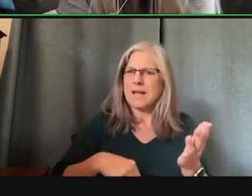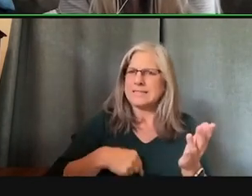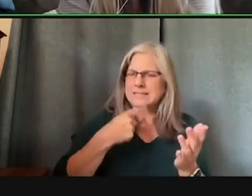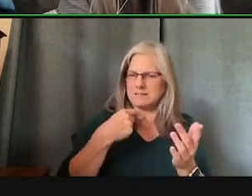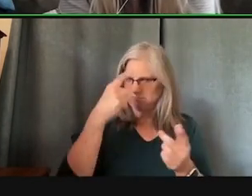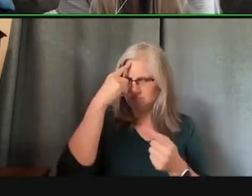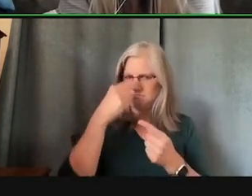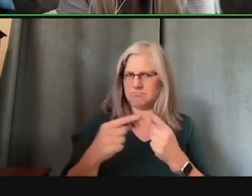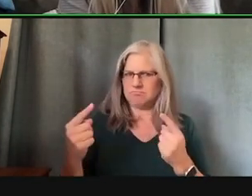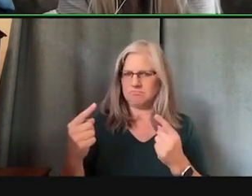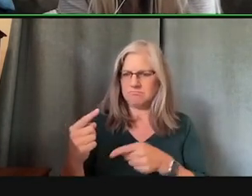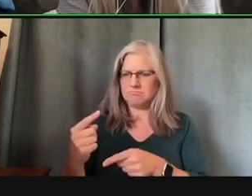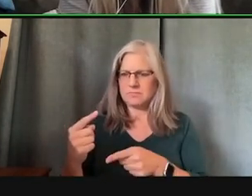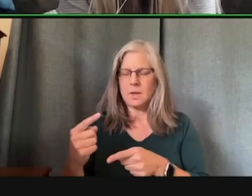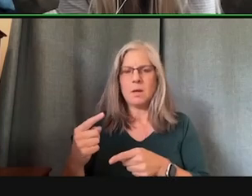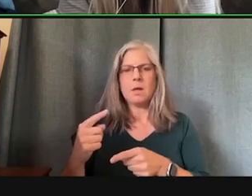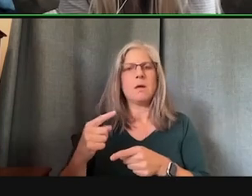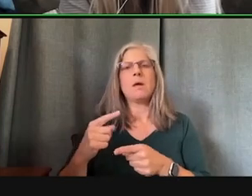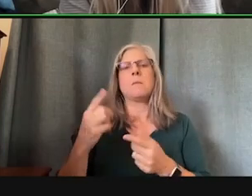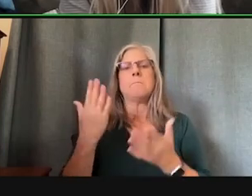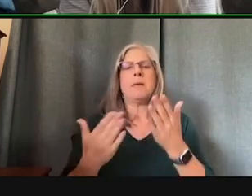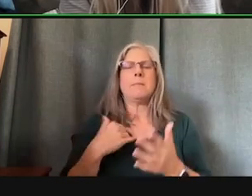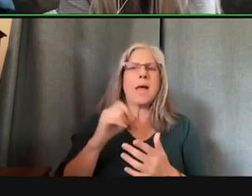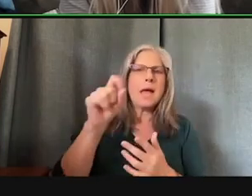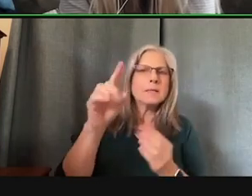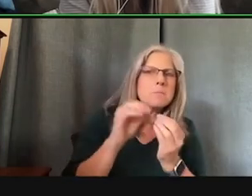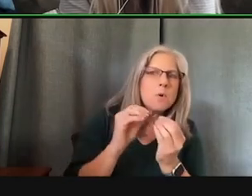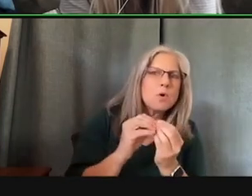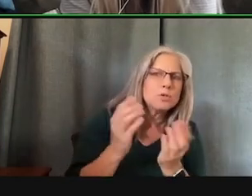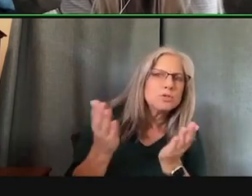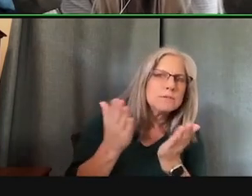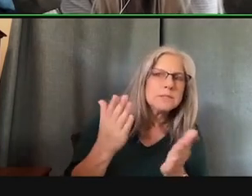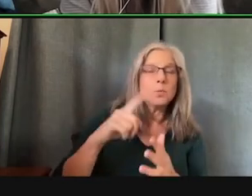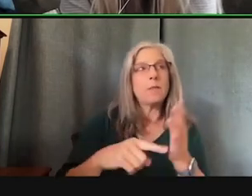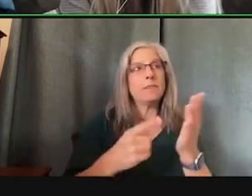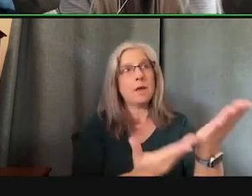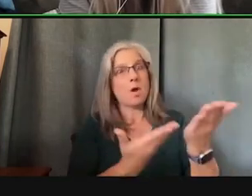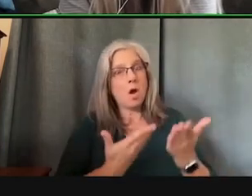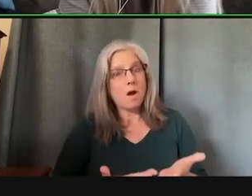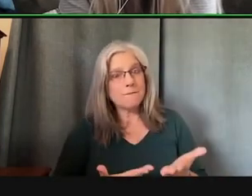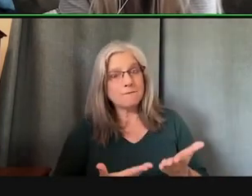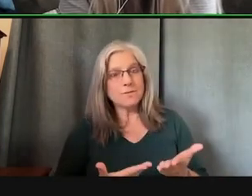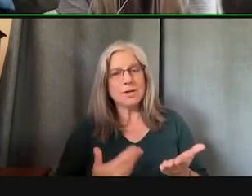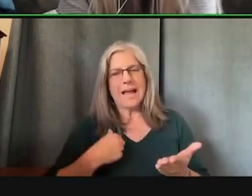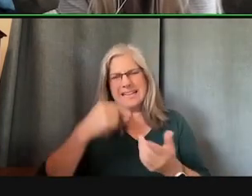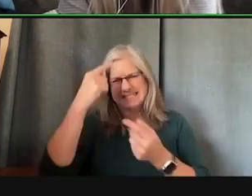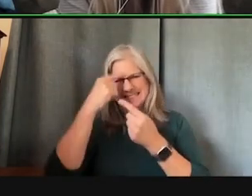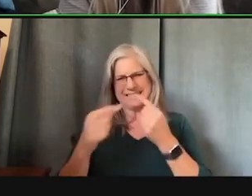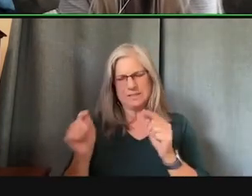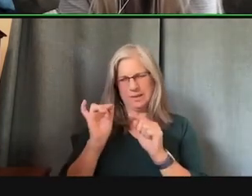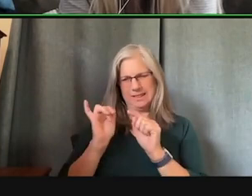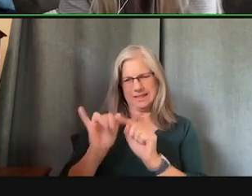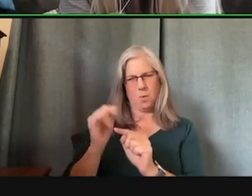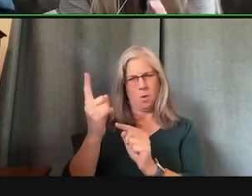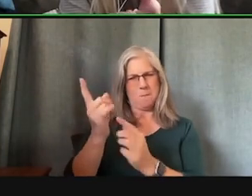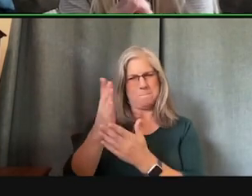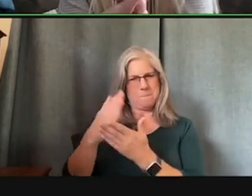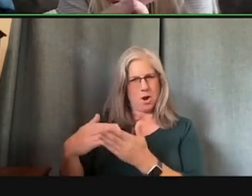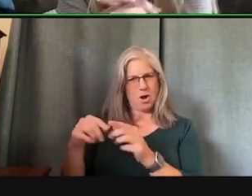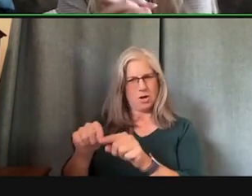that. Maybe I asked for more services than what they offered, and I disagree with the service